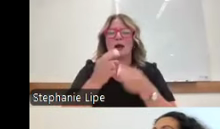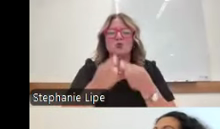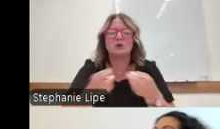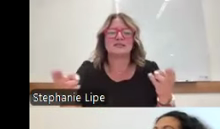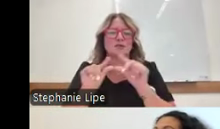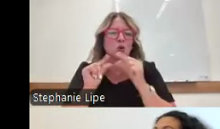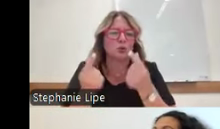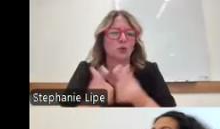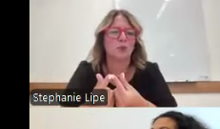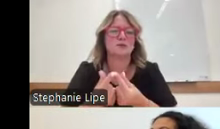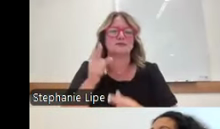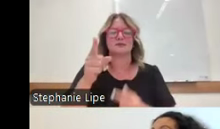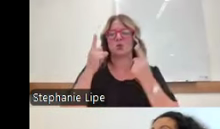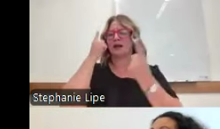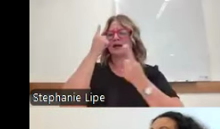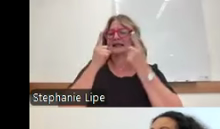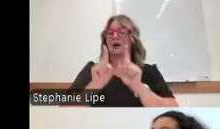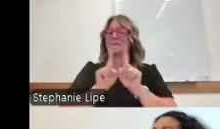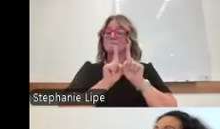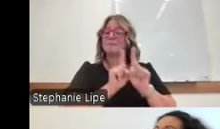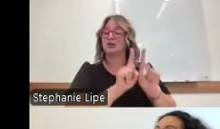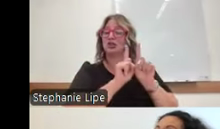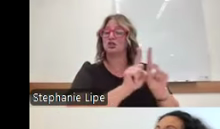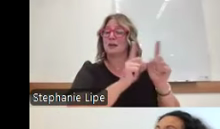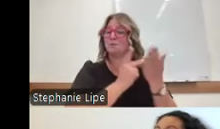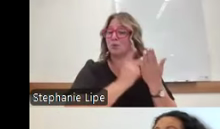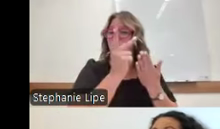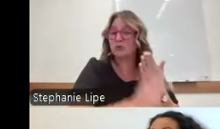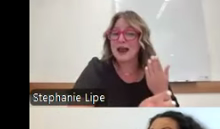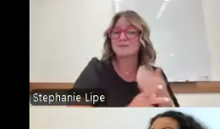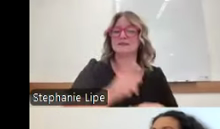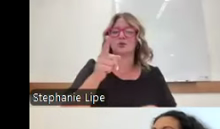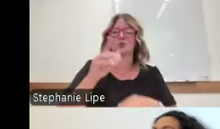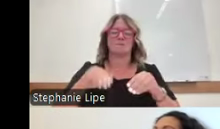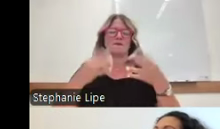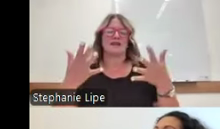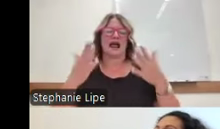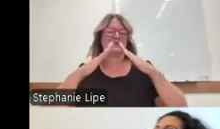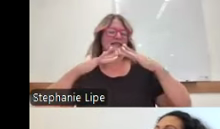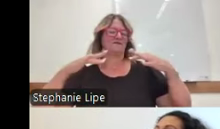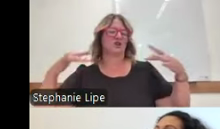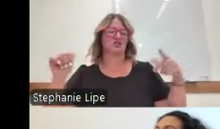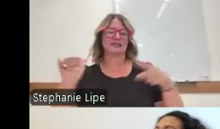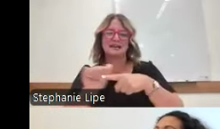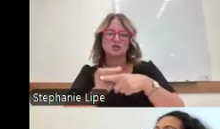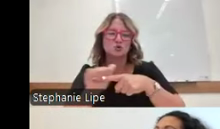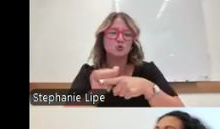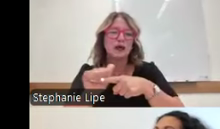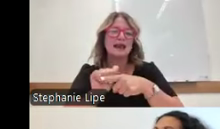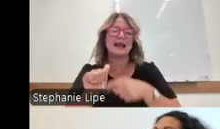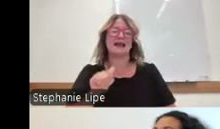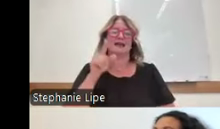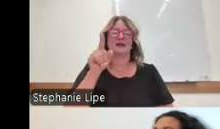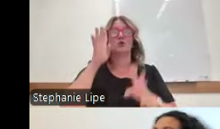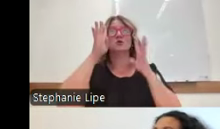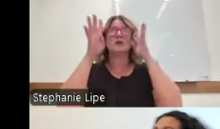policy, being innovative with resource groups, as well as mentorship programs, and providing a